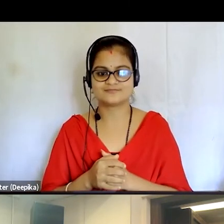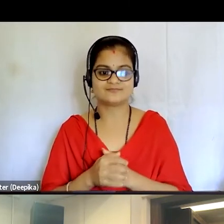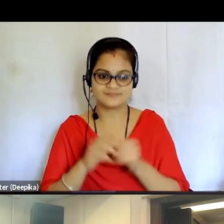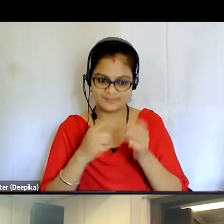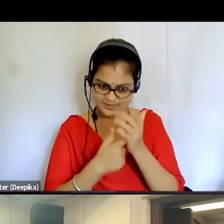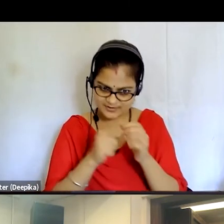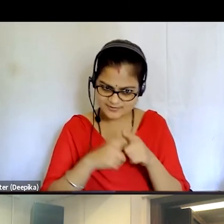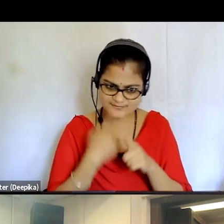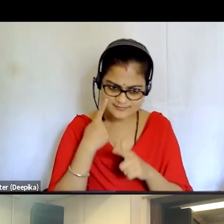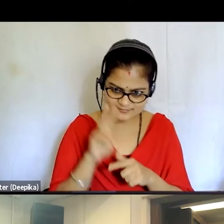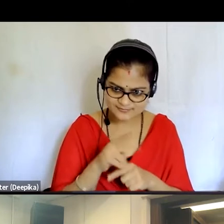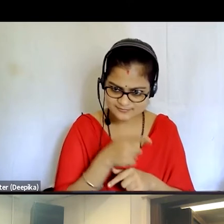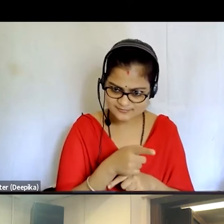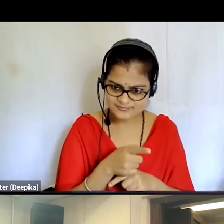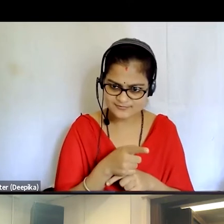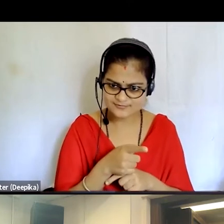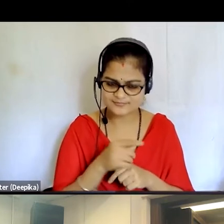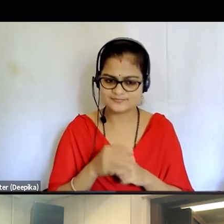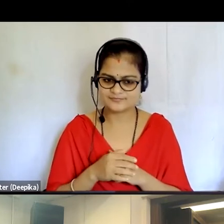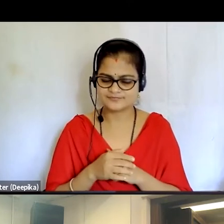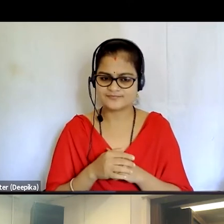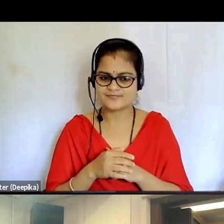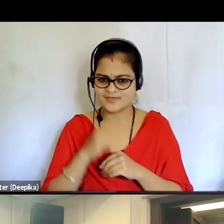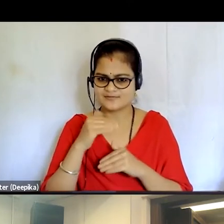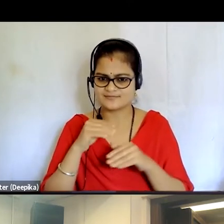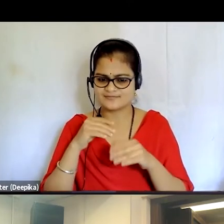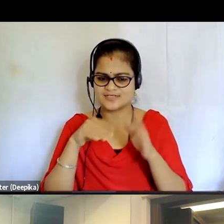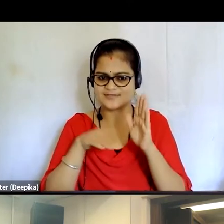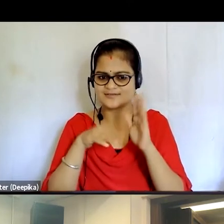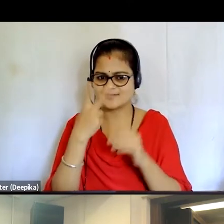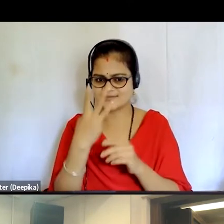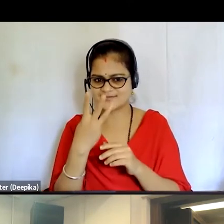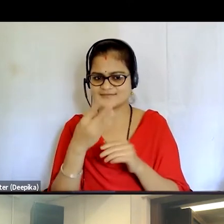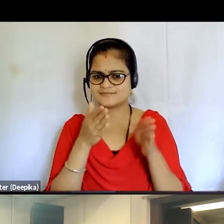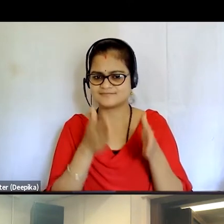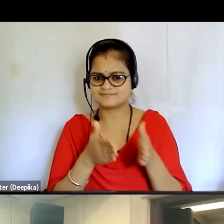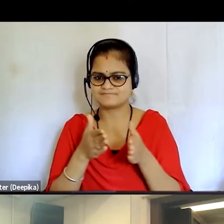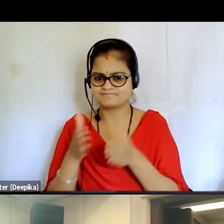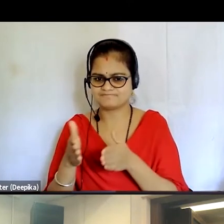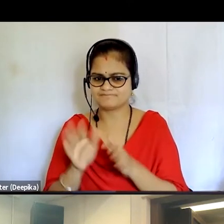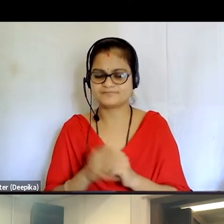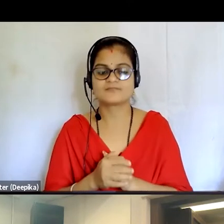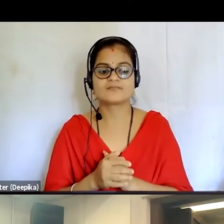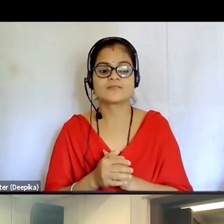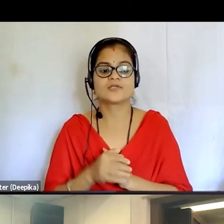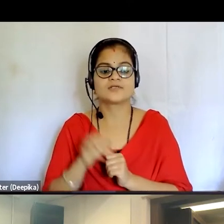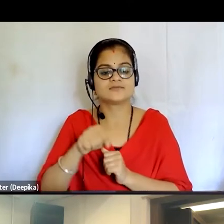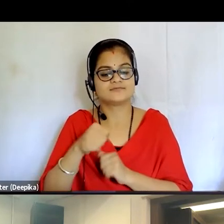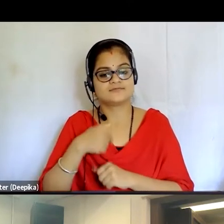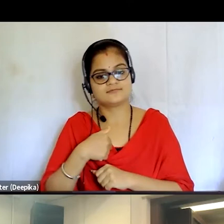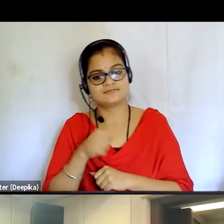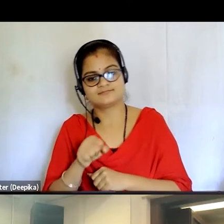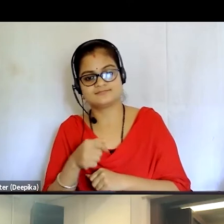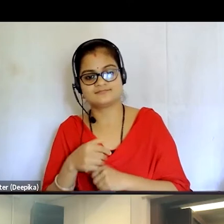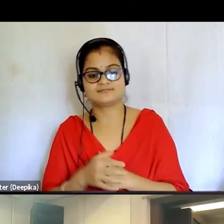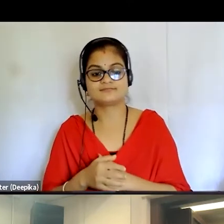you like to take us through the three stages? Yeah. And then... Sure. Yeah, so Kamini, as you were saying, that